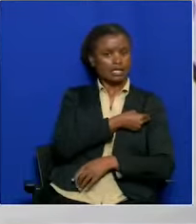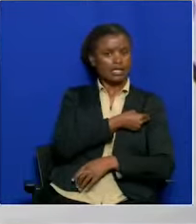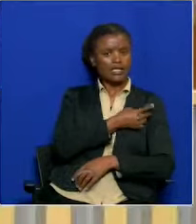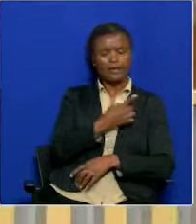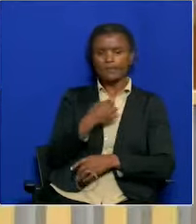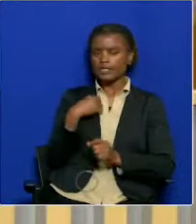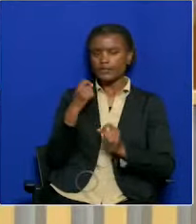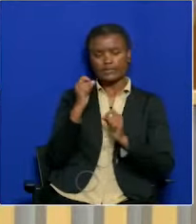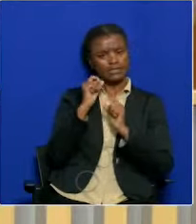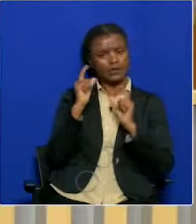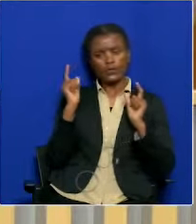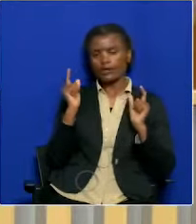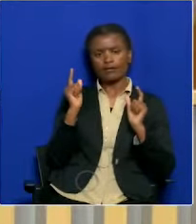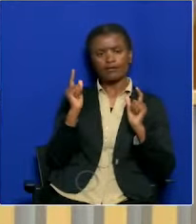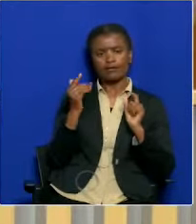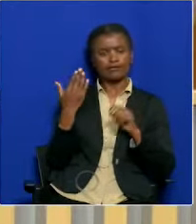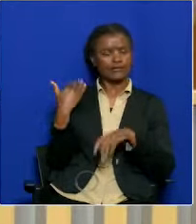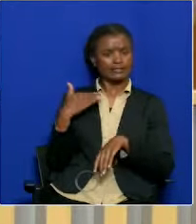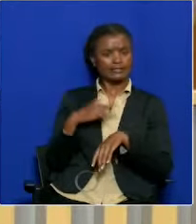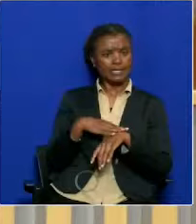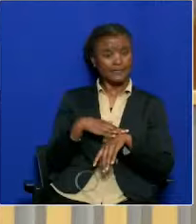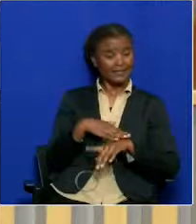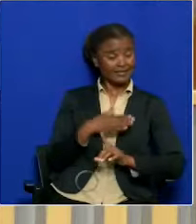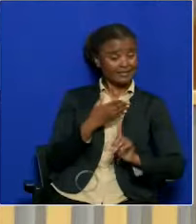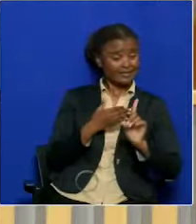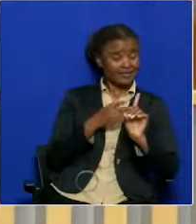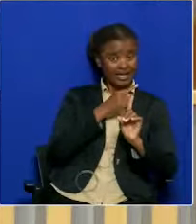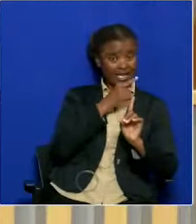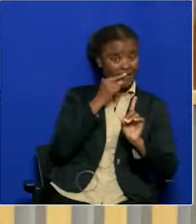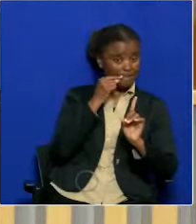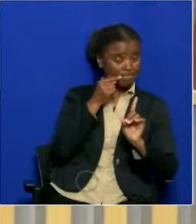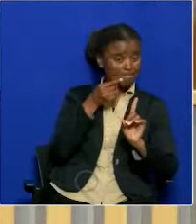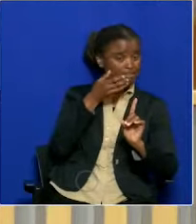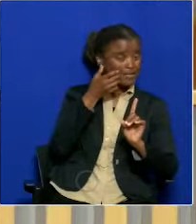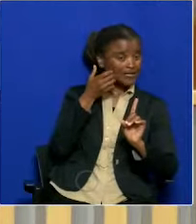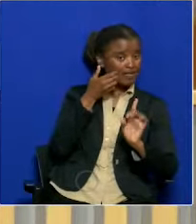the name of Matlala. Did any of the things you mentioned